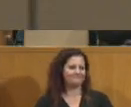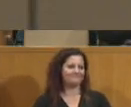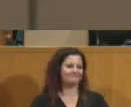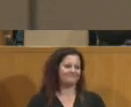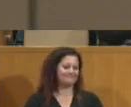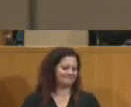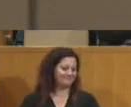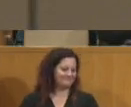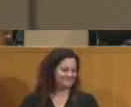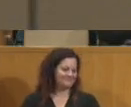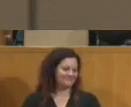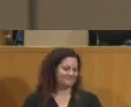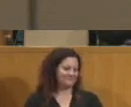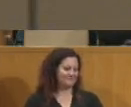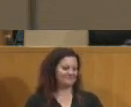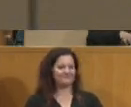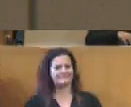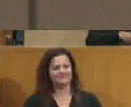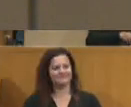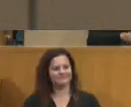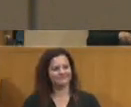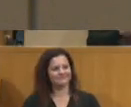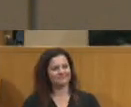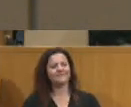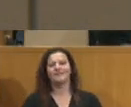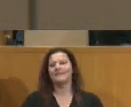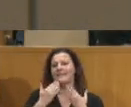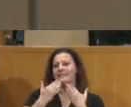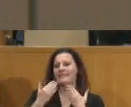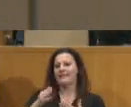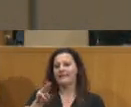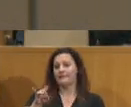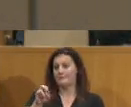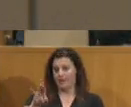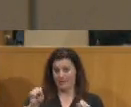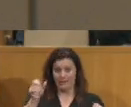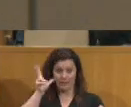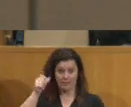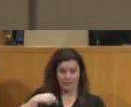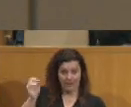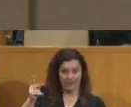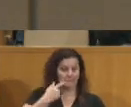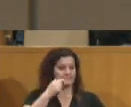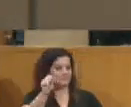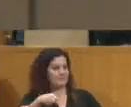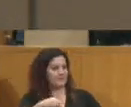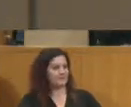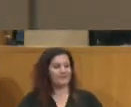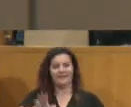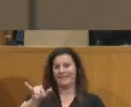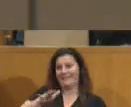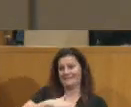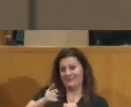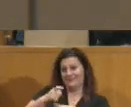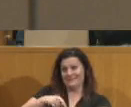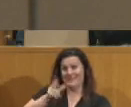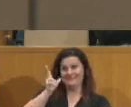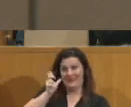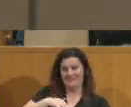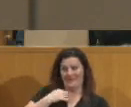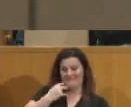repeat violent criminal offender. Just like 70% of all of those over 100 we're seeing in the stats right now. Or Dr. John Holliday, a